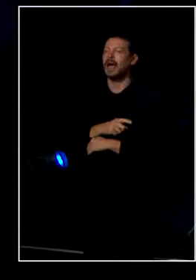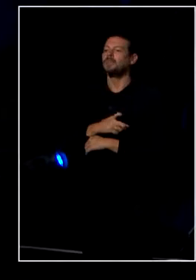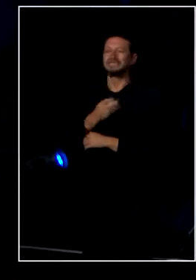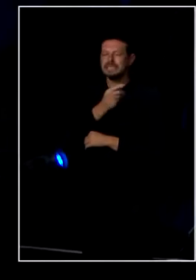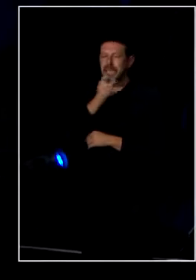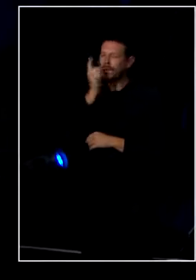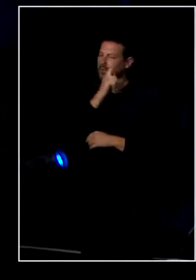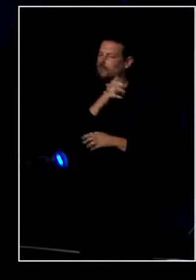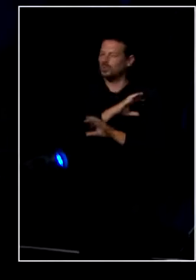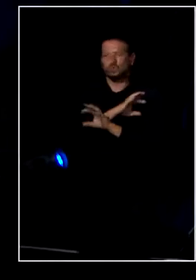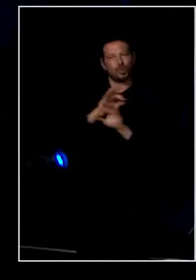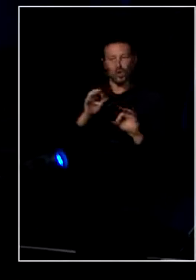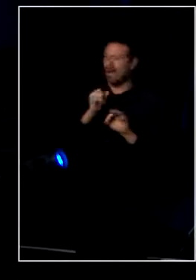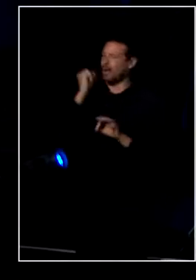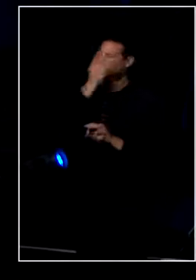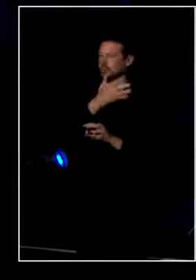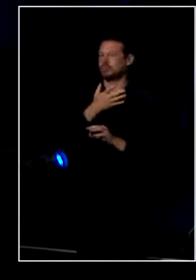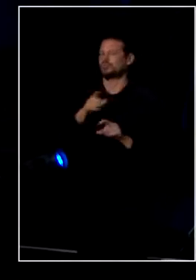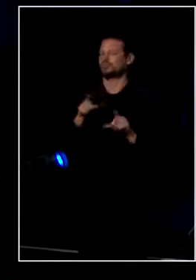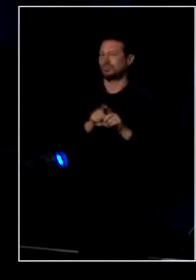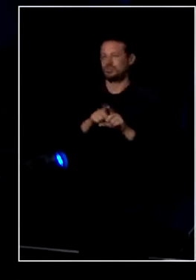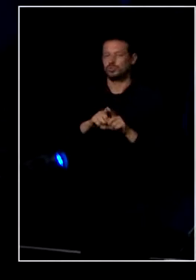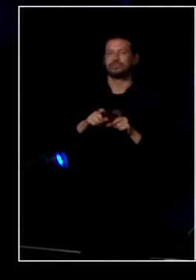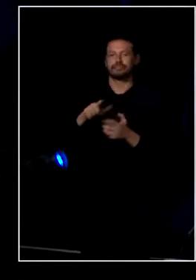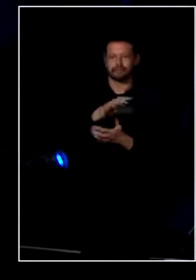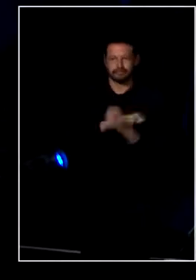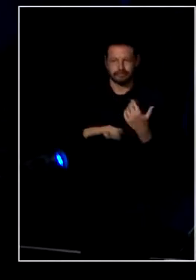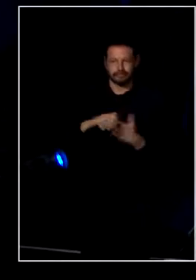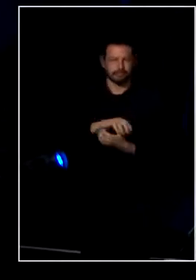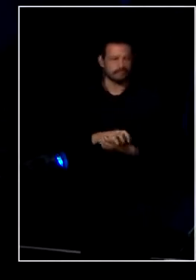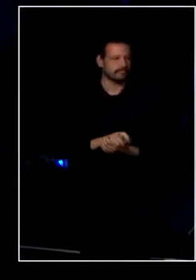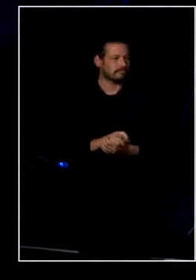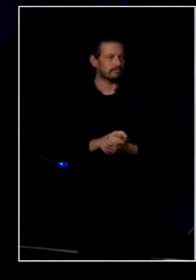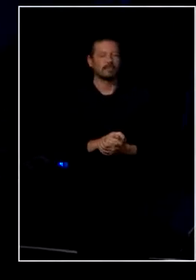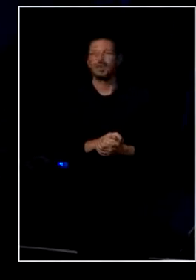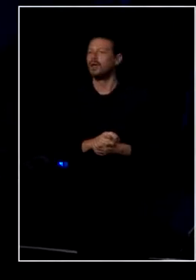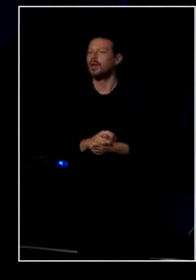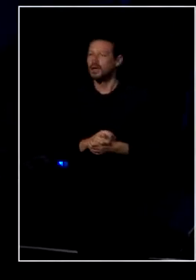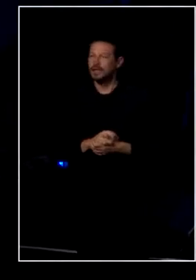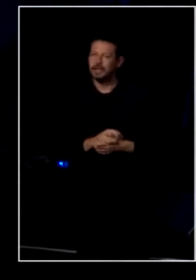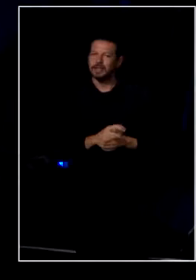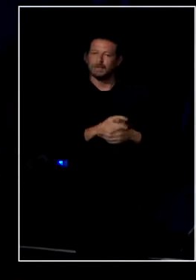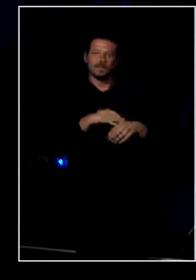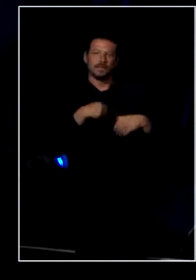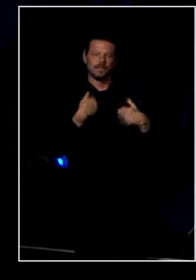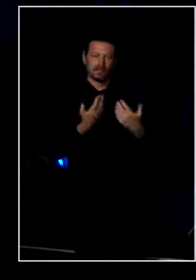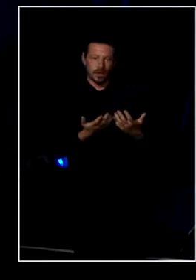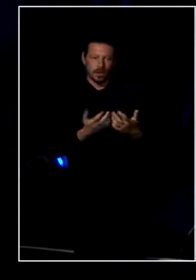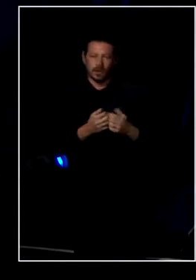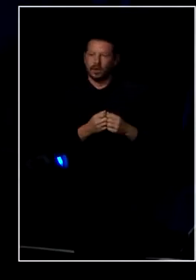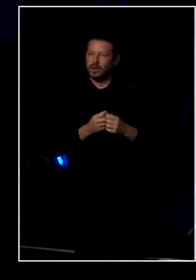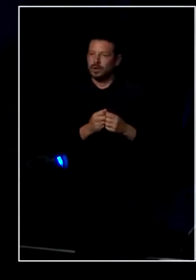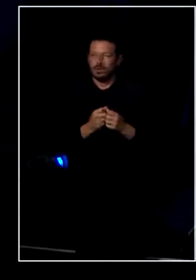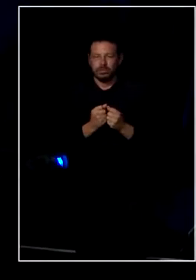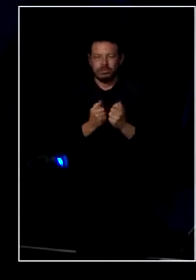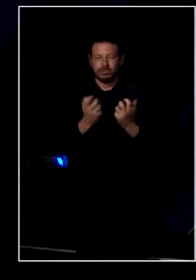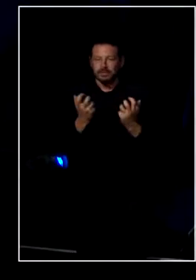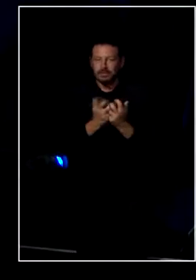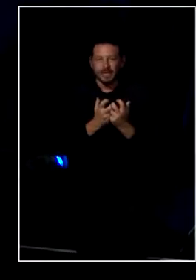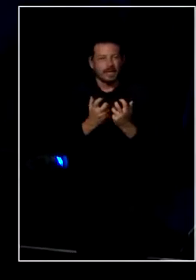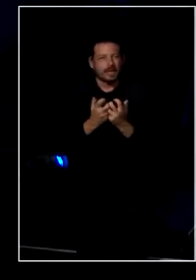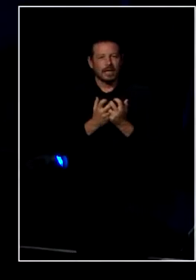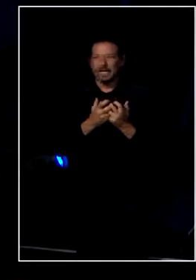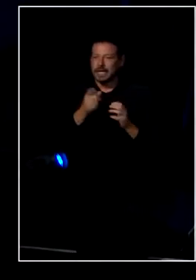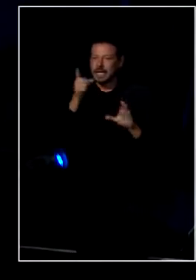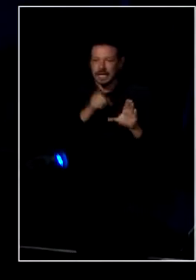as well. And with this really extensive years and years of such a